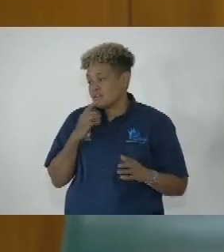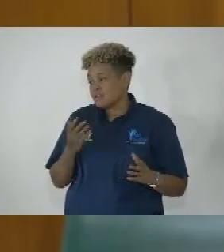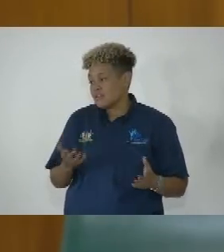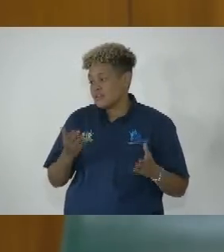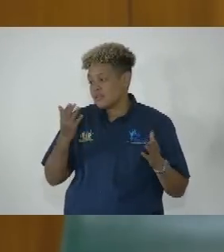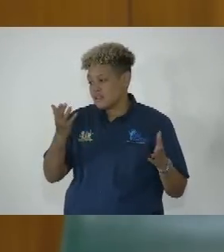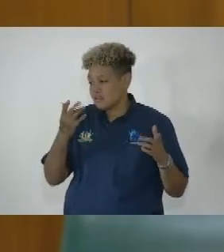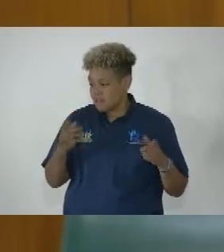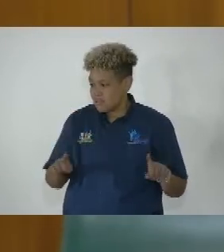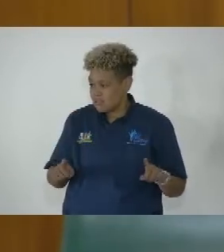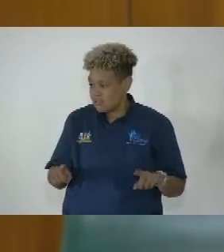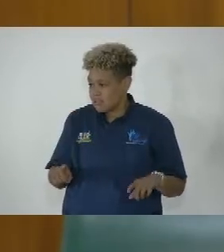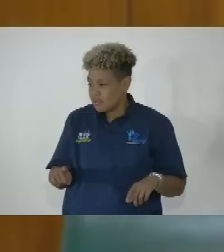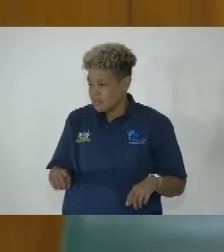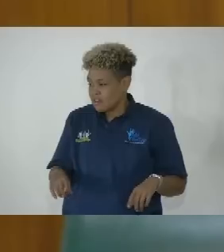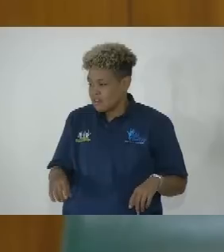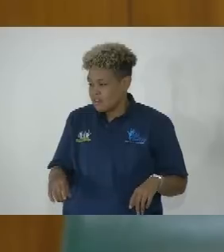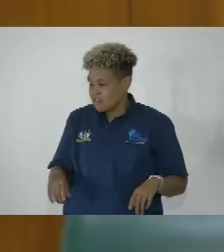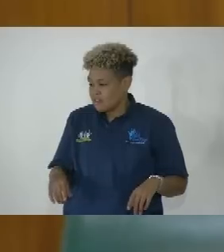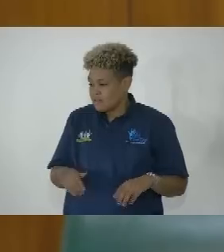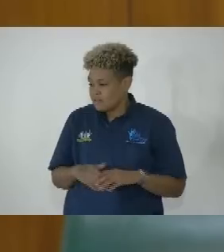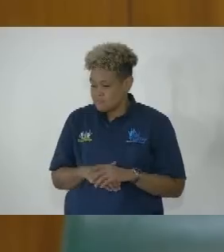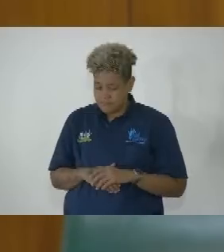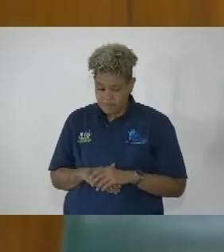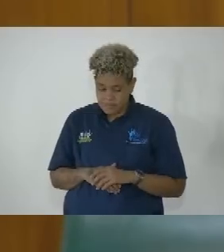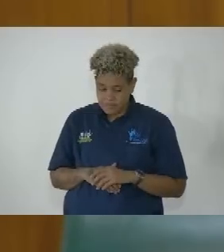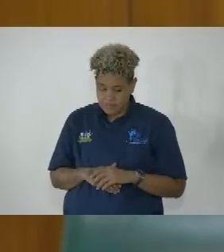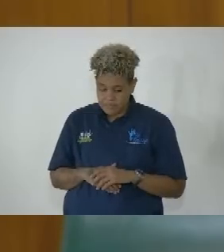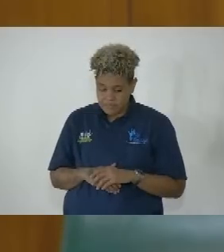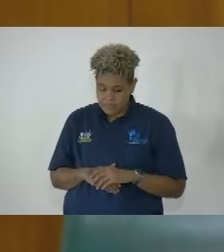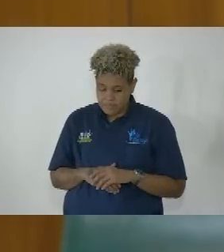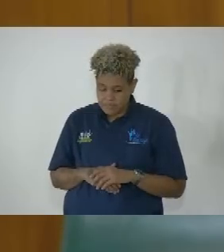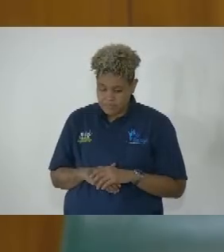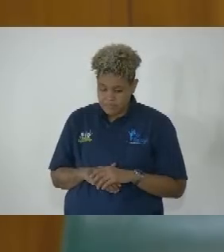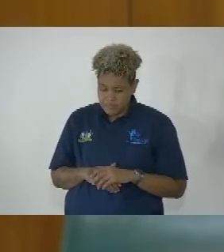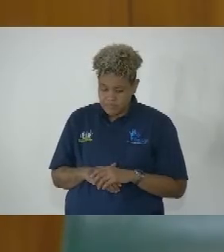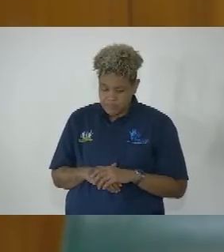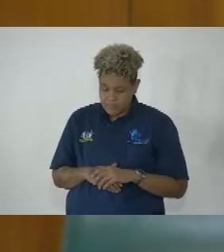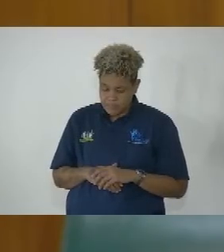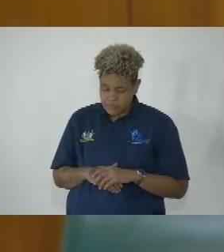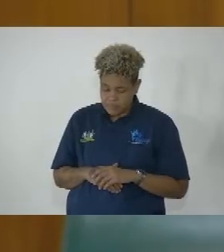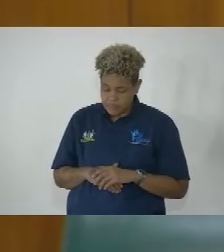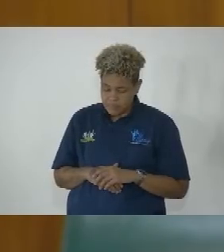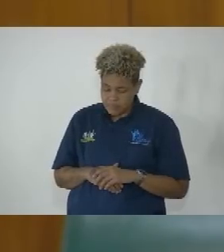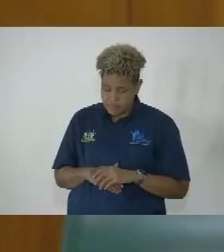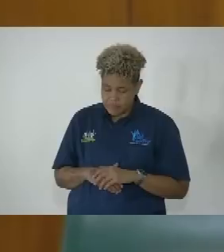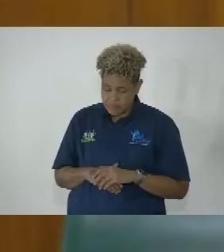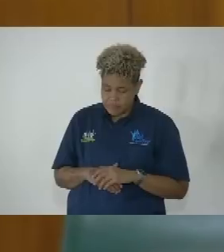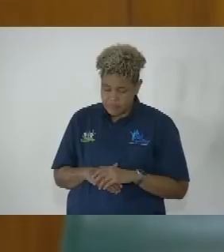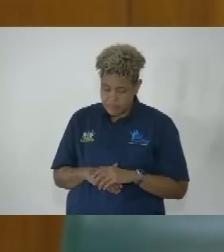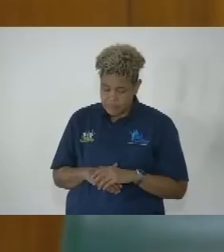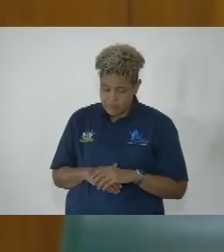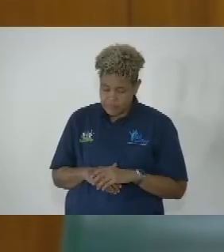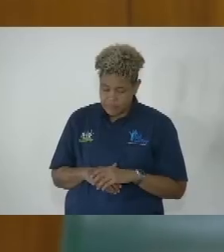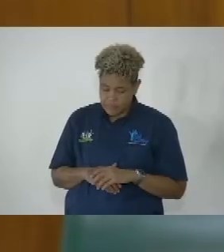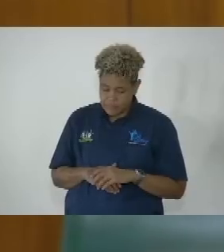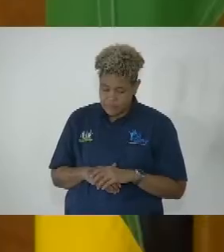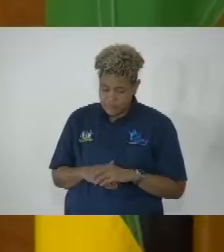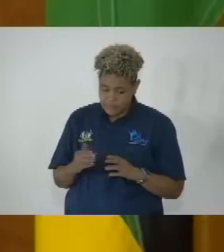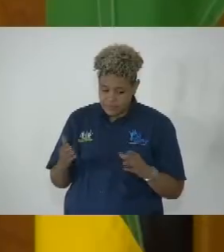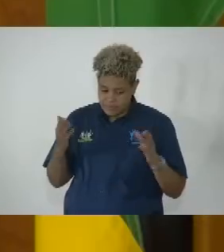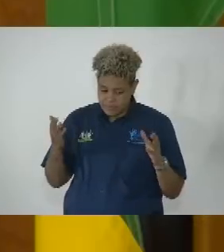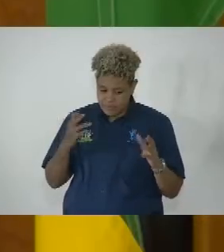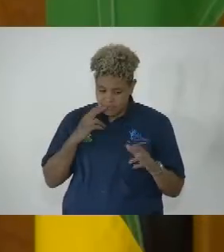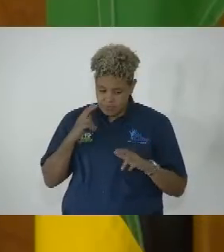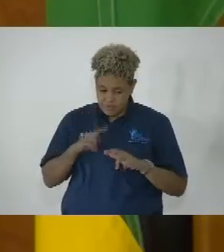conveyed. I think you are suggesting that you want the Speaker to yield so you can clarify a